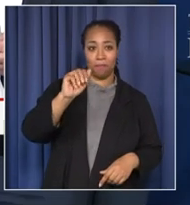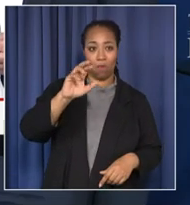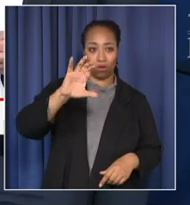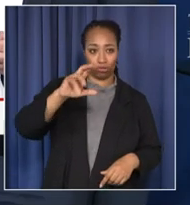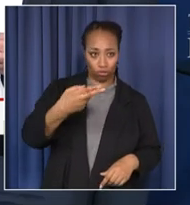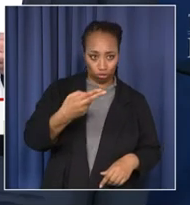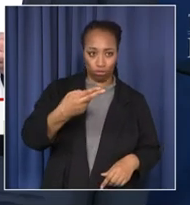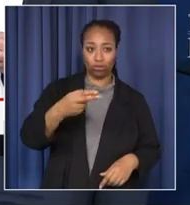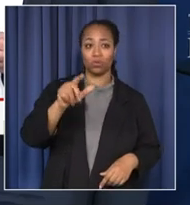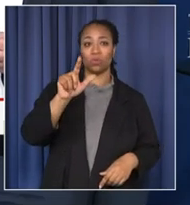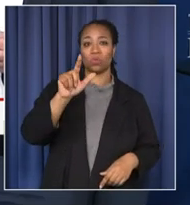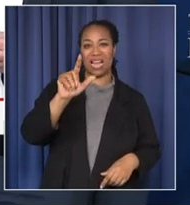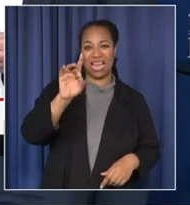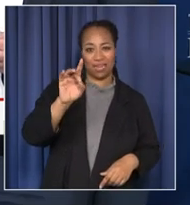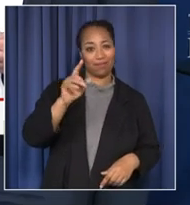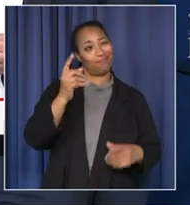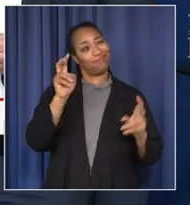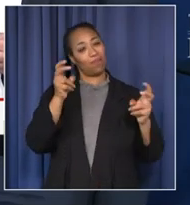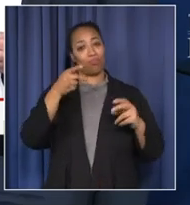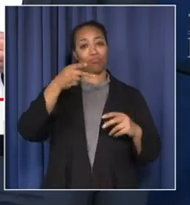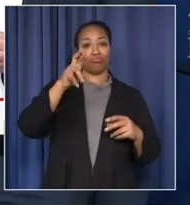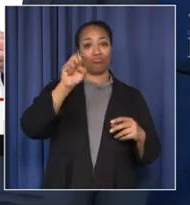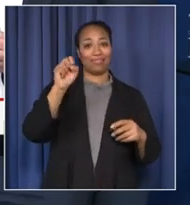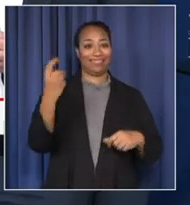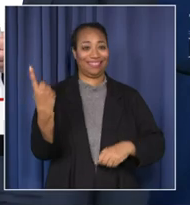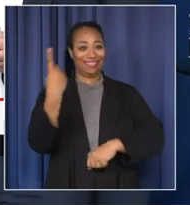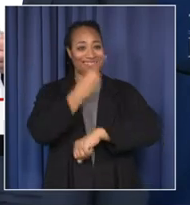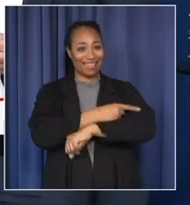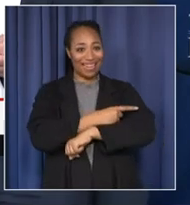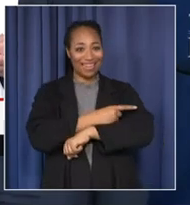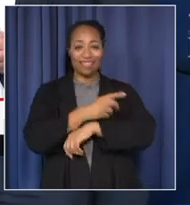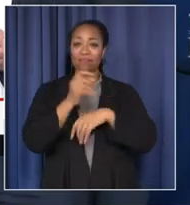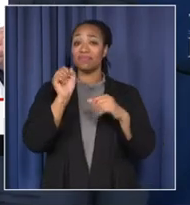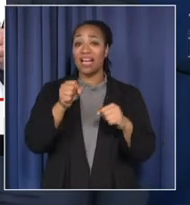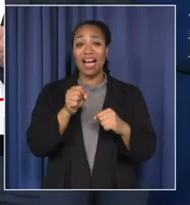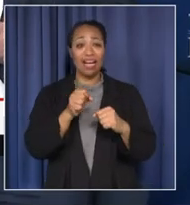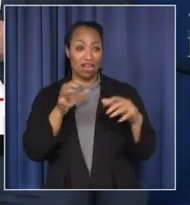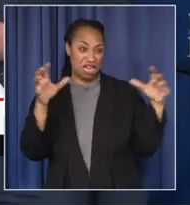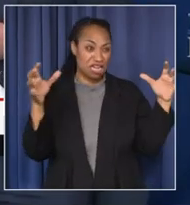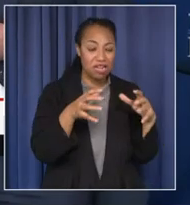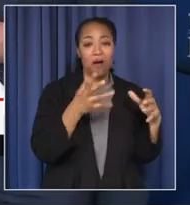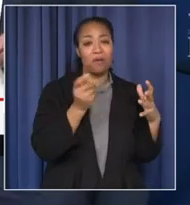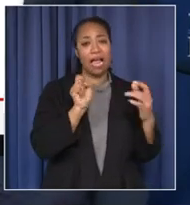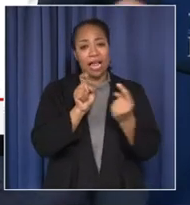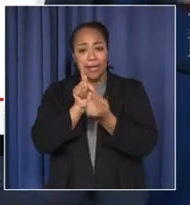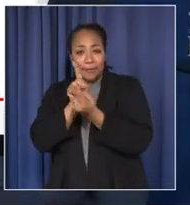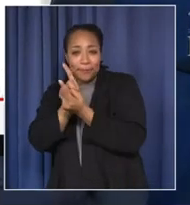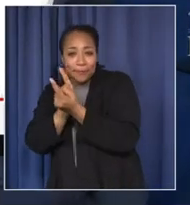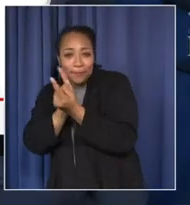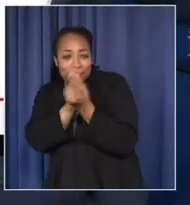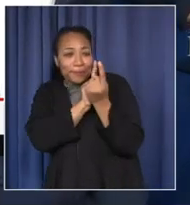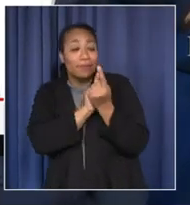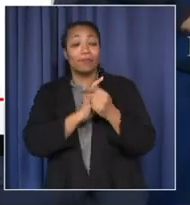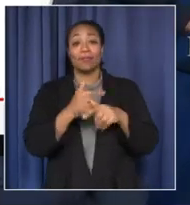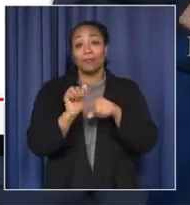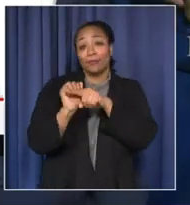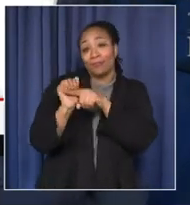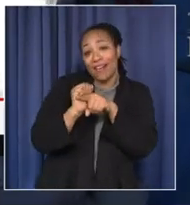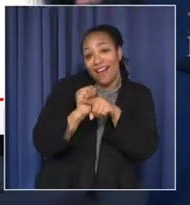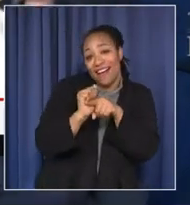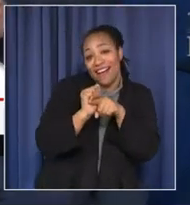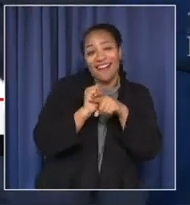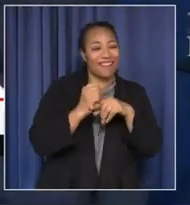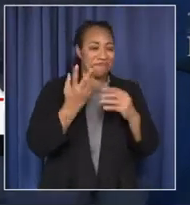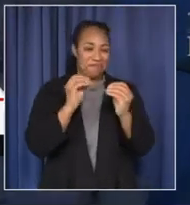you'll have the opportunity to meet recruiters, get training, and update your headshot and more. It's also my honor to present our guest with the